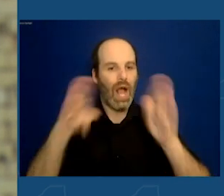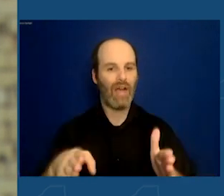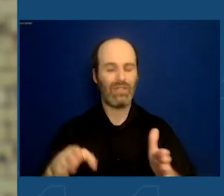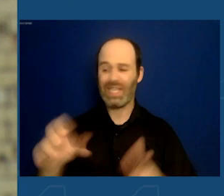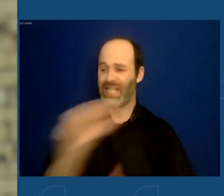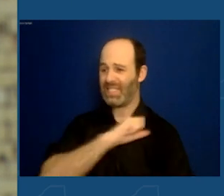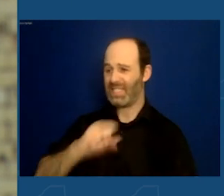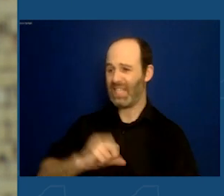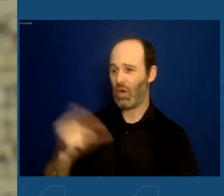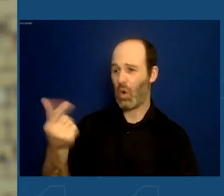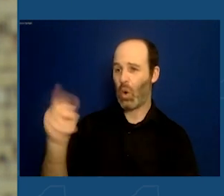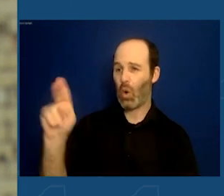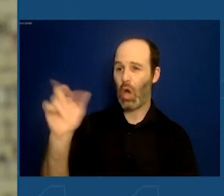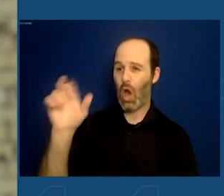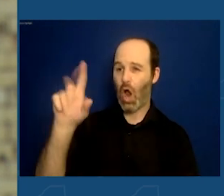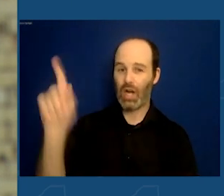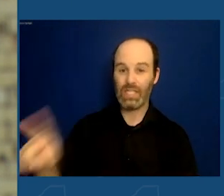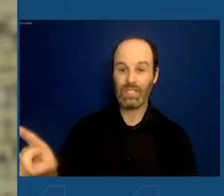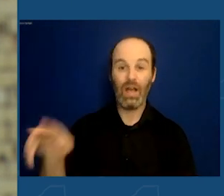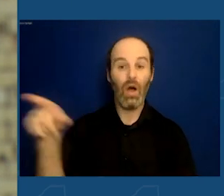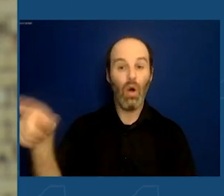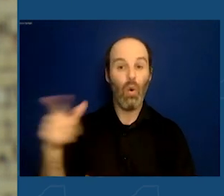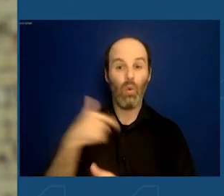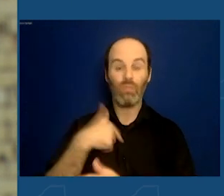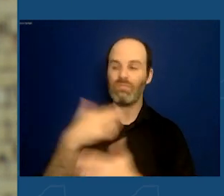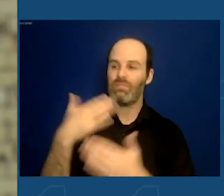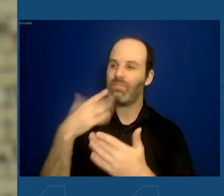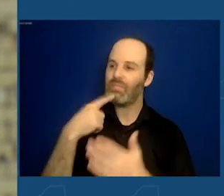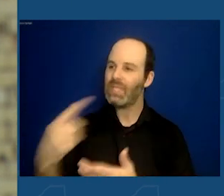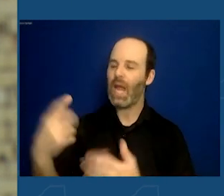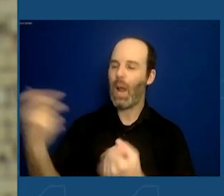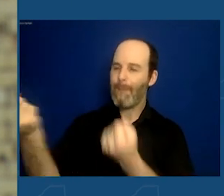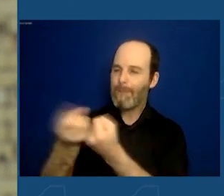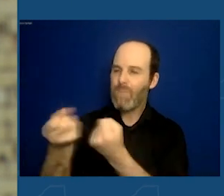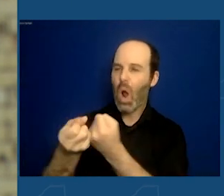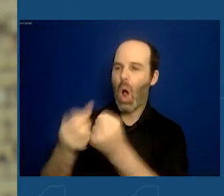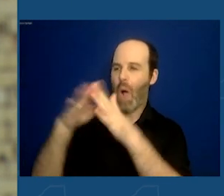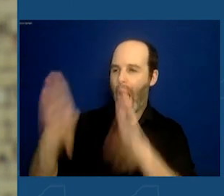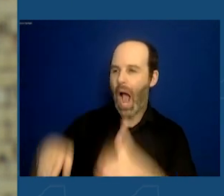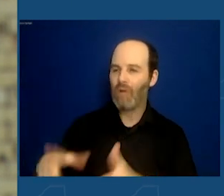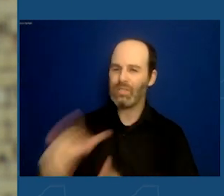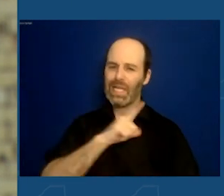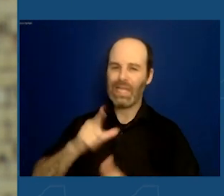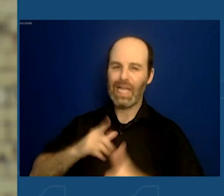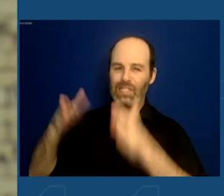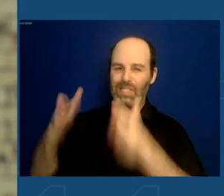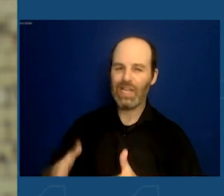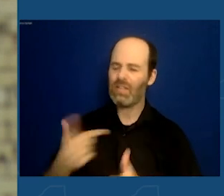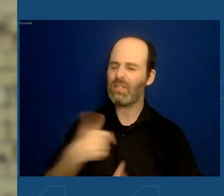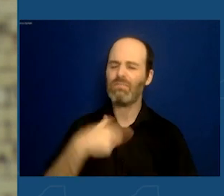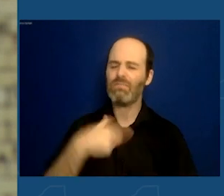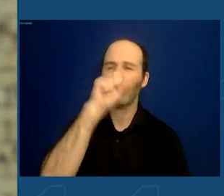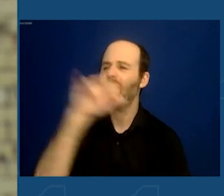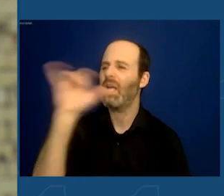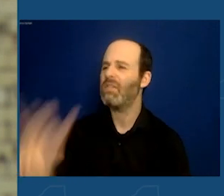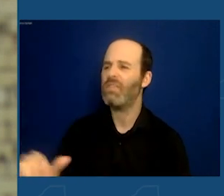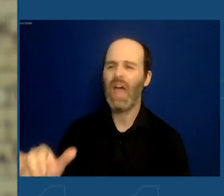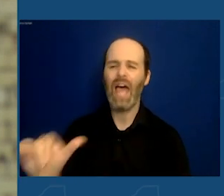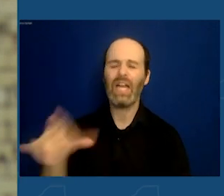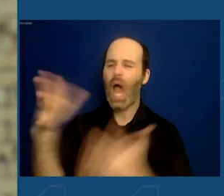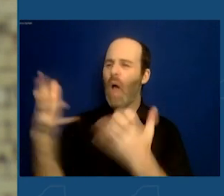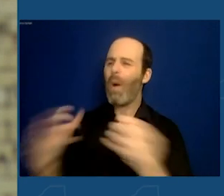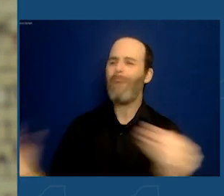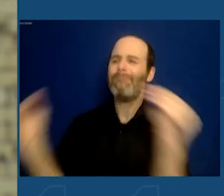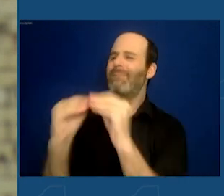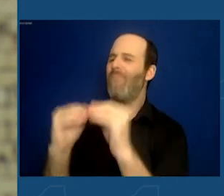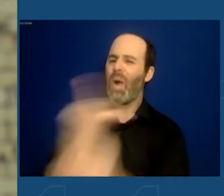said, a pro-housing legislator. That is music to my ears. May your ranks multiply in the